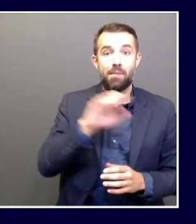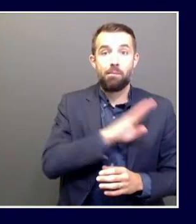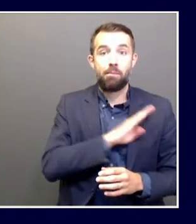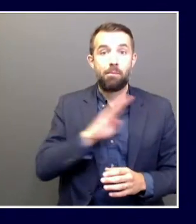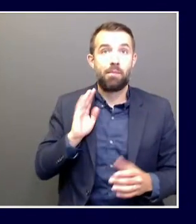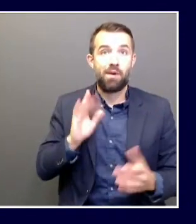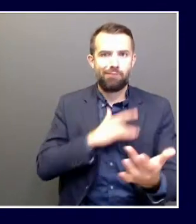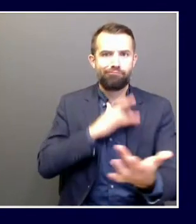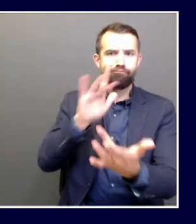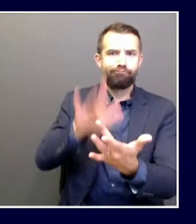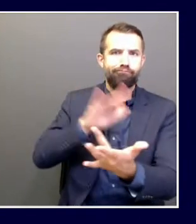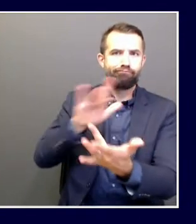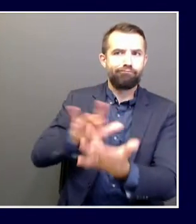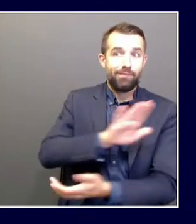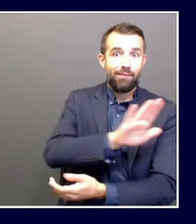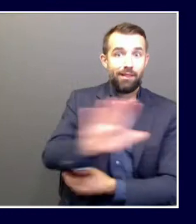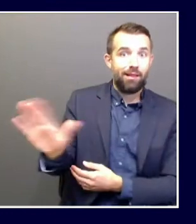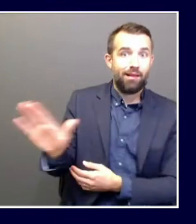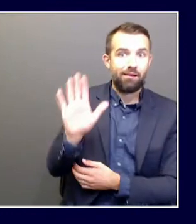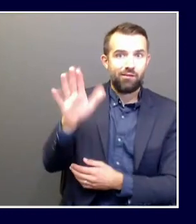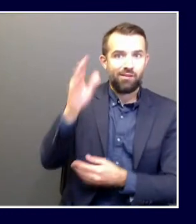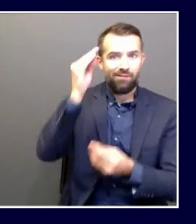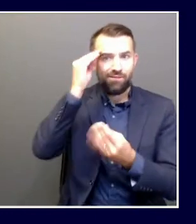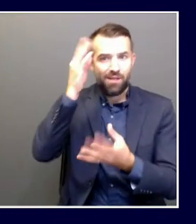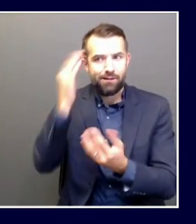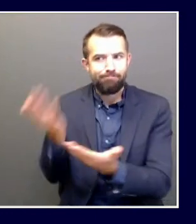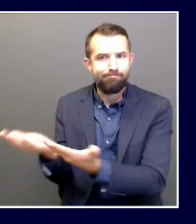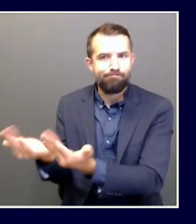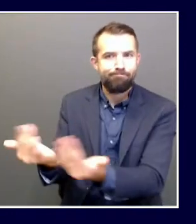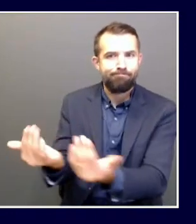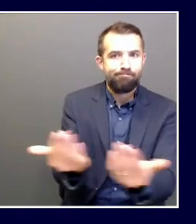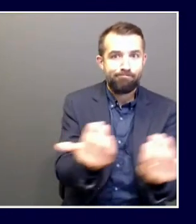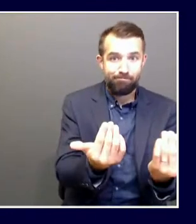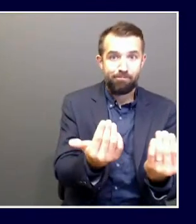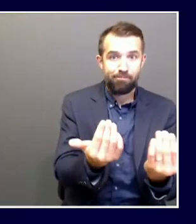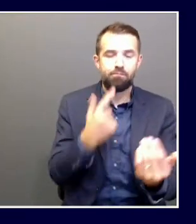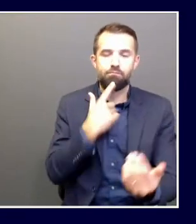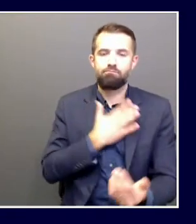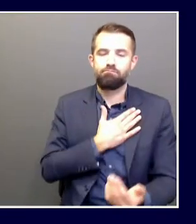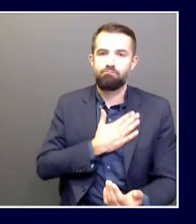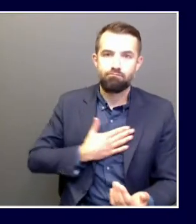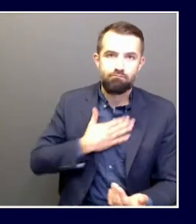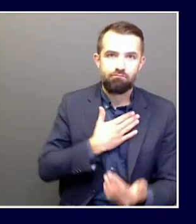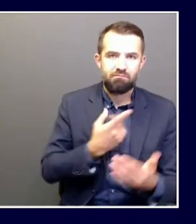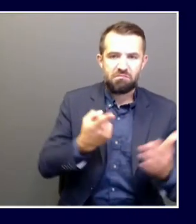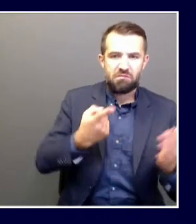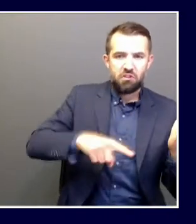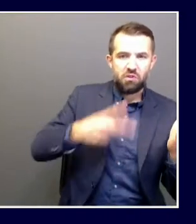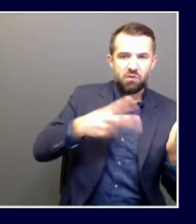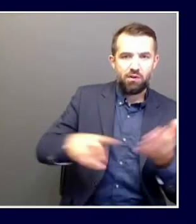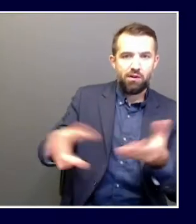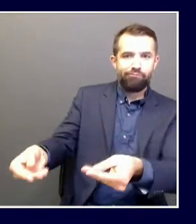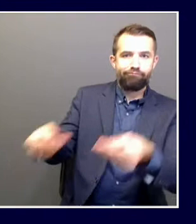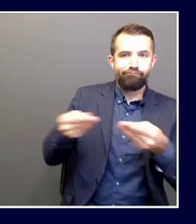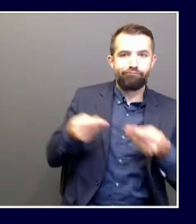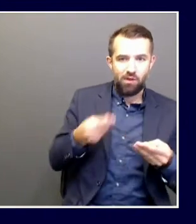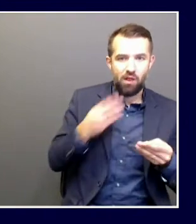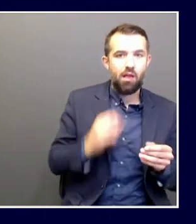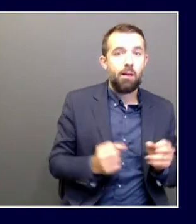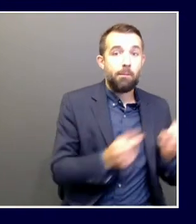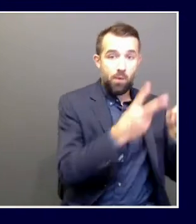the coming weeks. So we do expect to be updating all that information on vaccination rate among healthcare workers in the coming